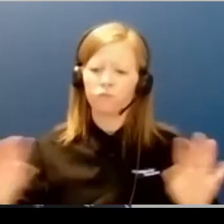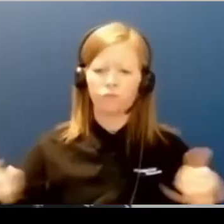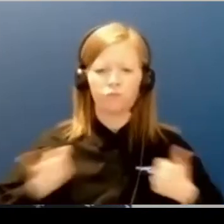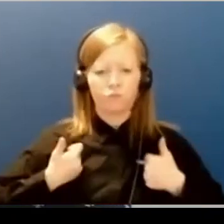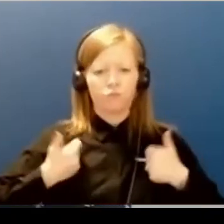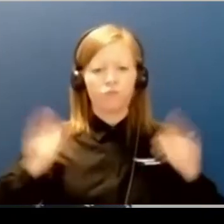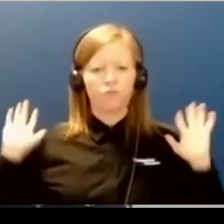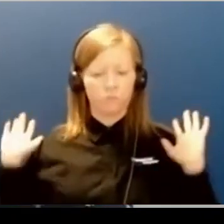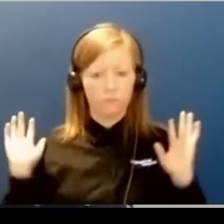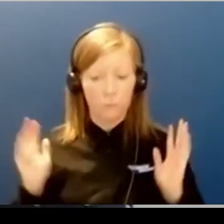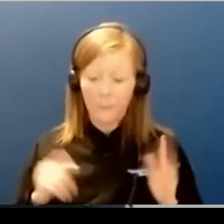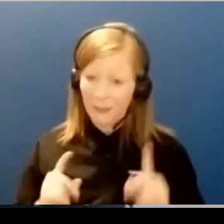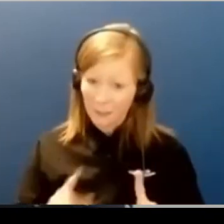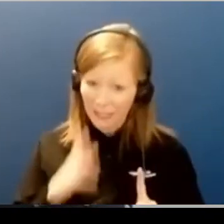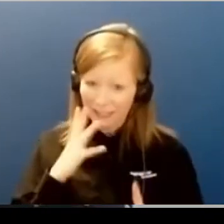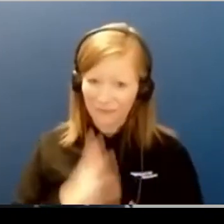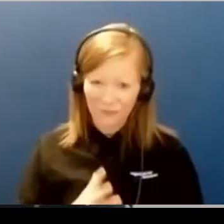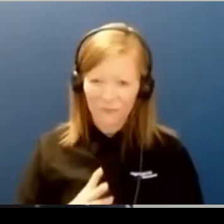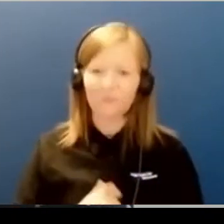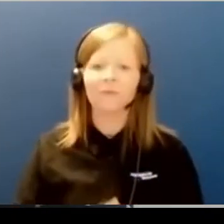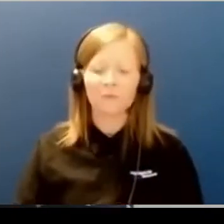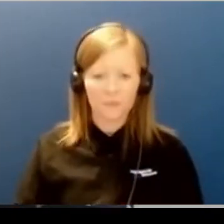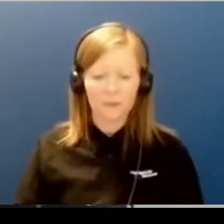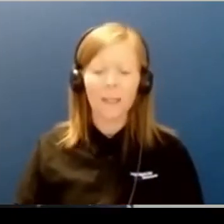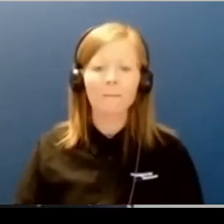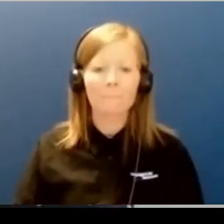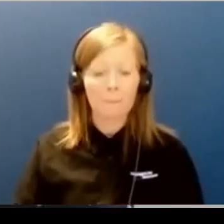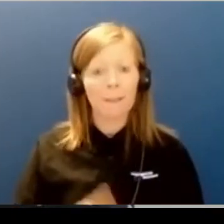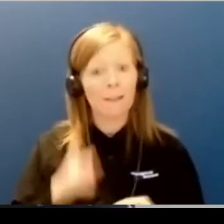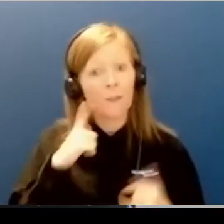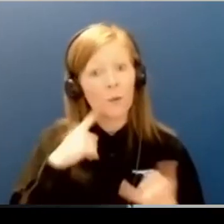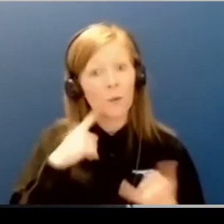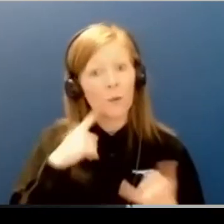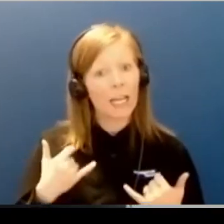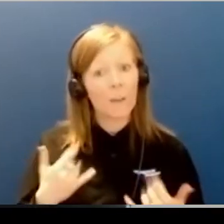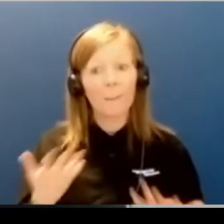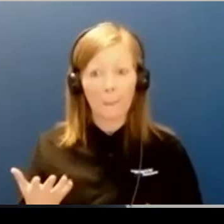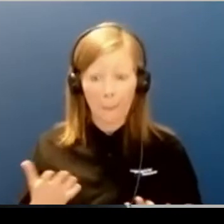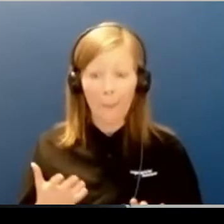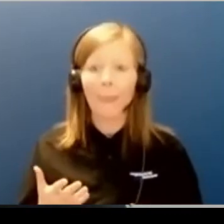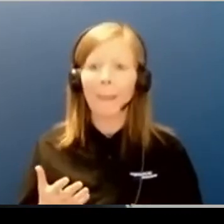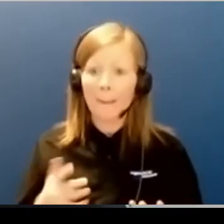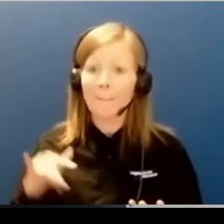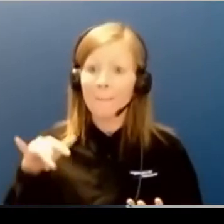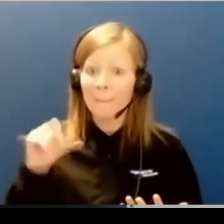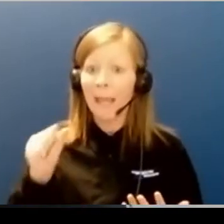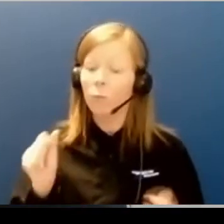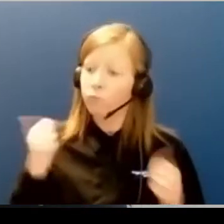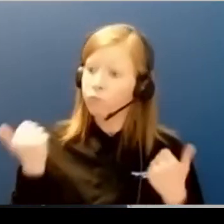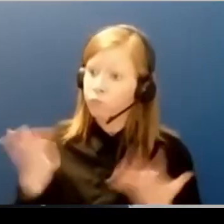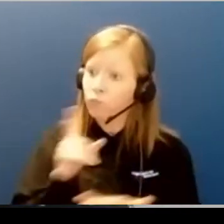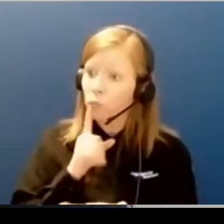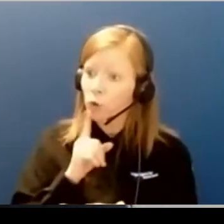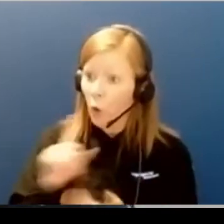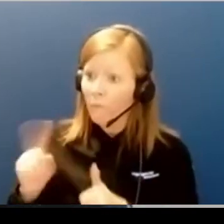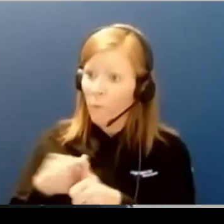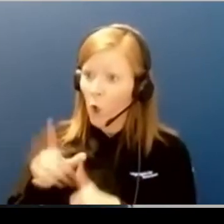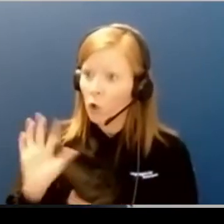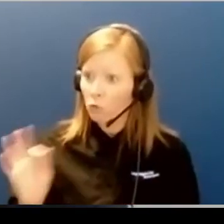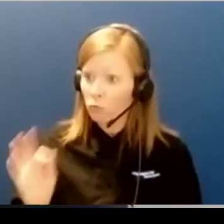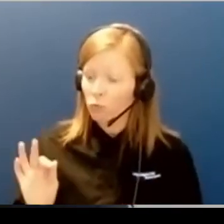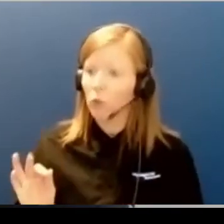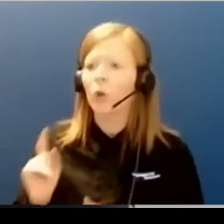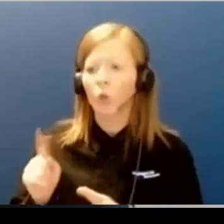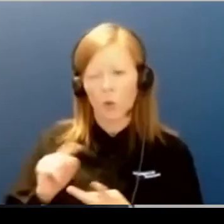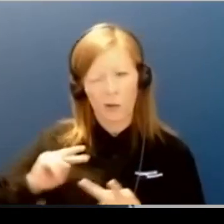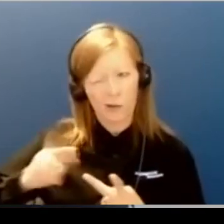themselves. But unfortunately, at this time, even though you can let them brush first, you do have to